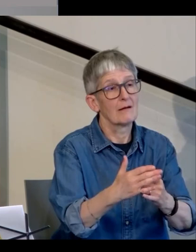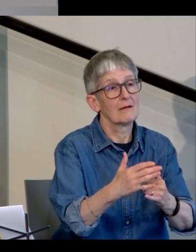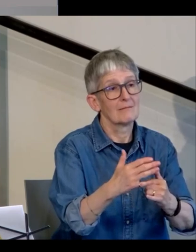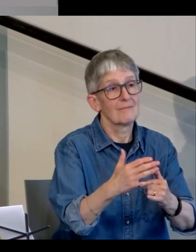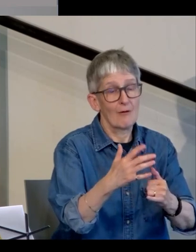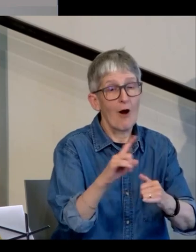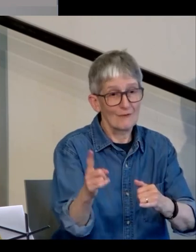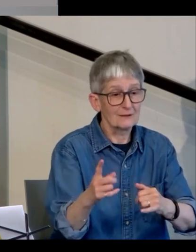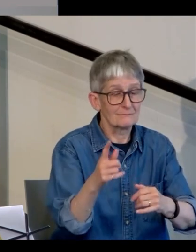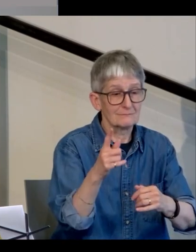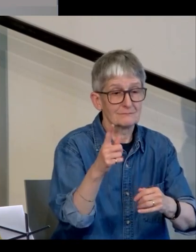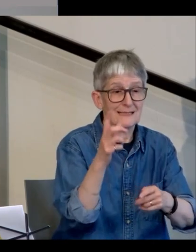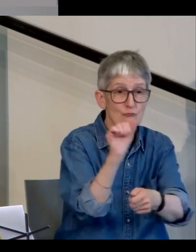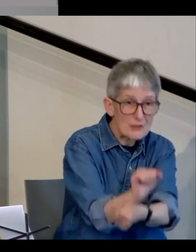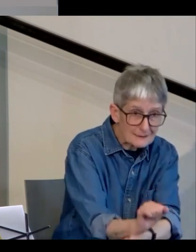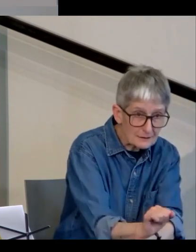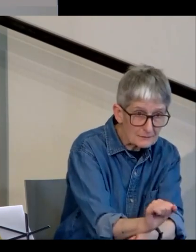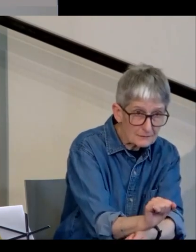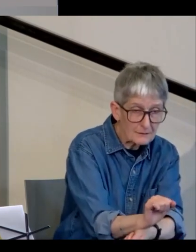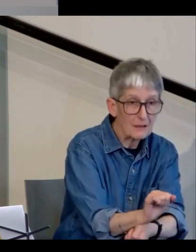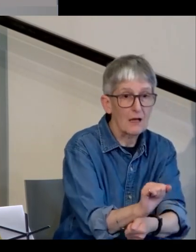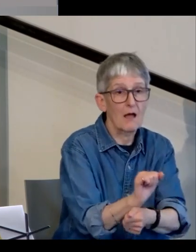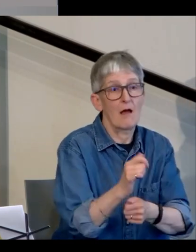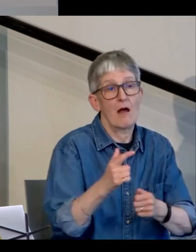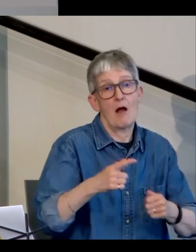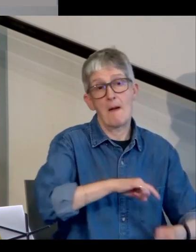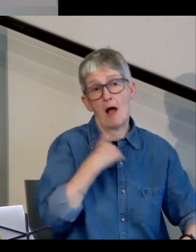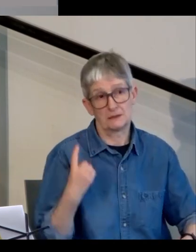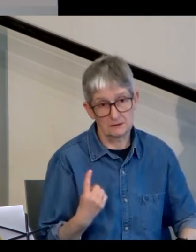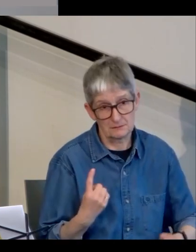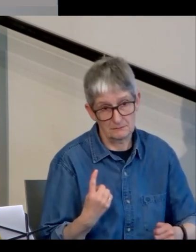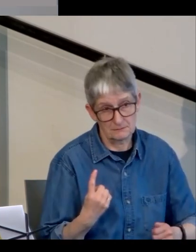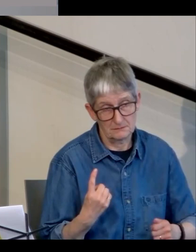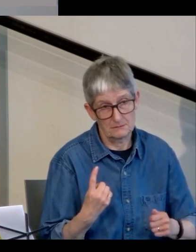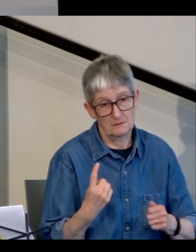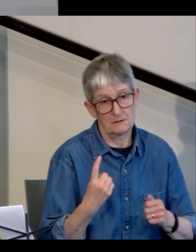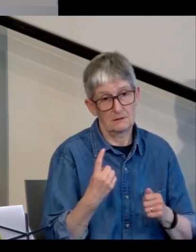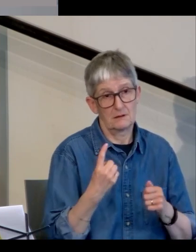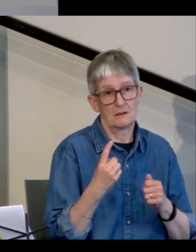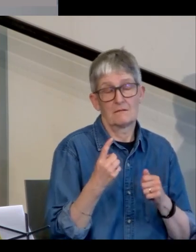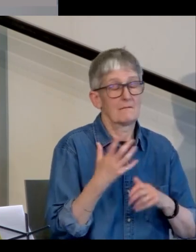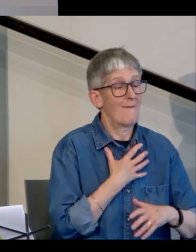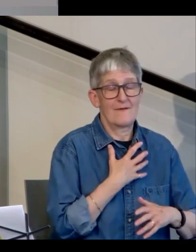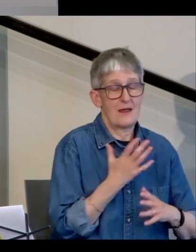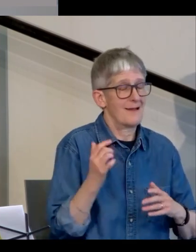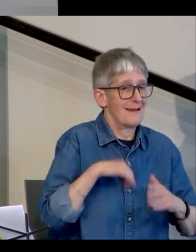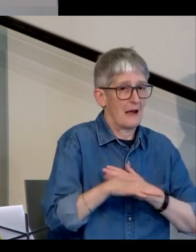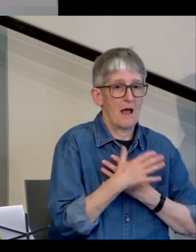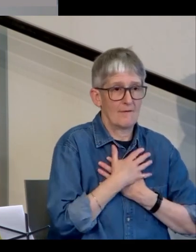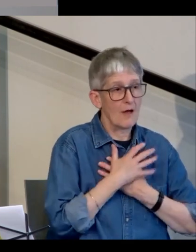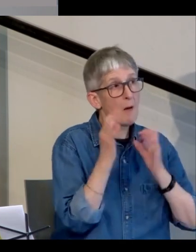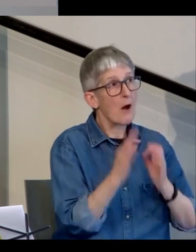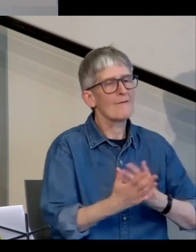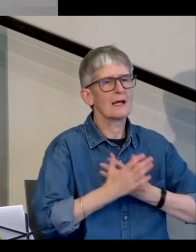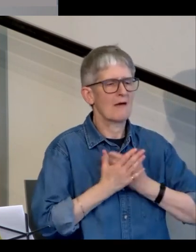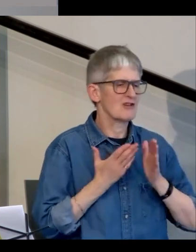martyrdom for most of them. Their lives testified to the truth that there is no fear in love, but perfect